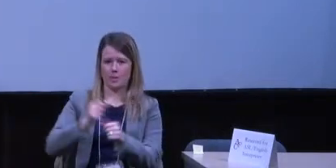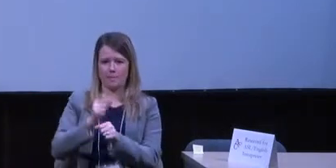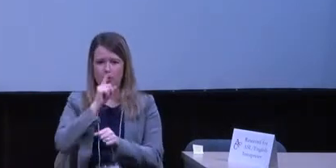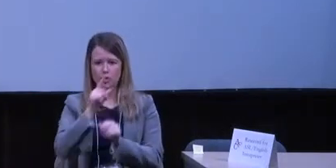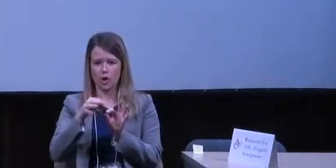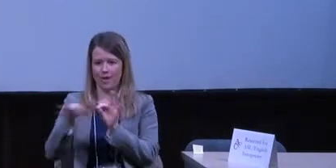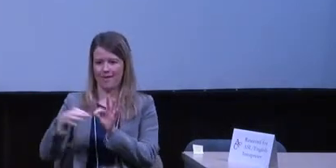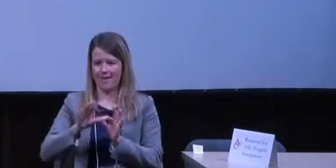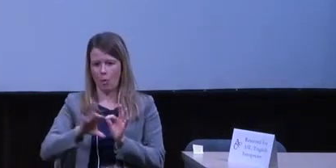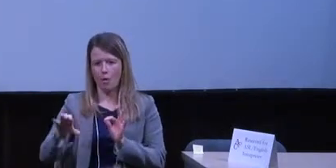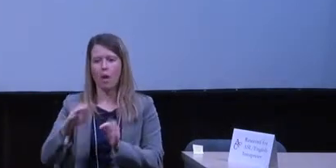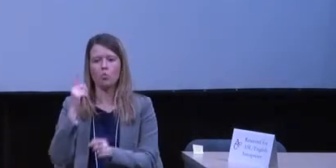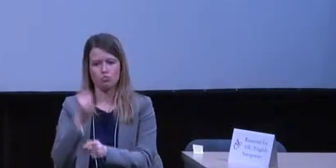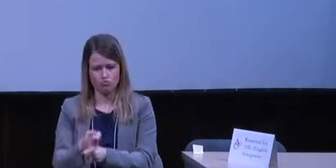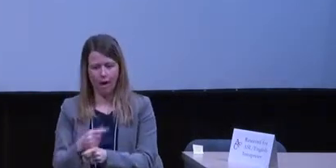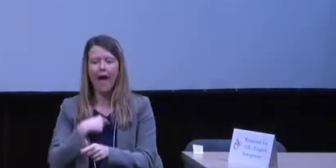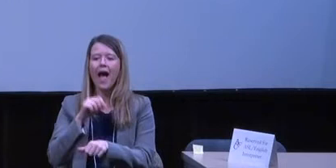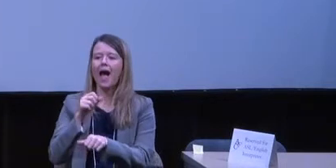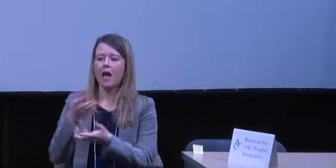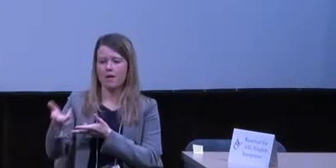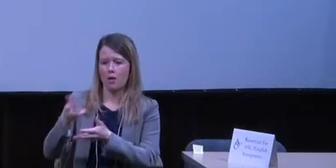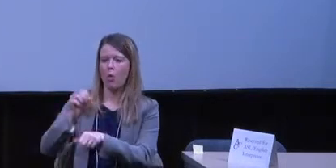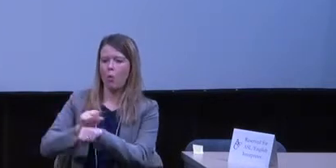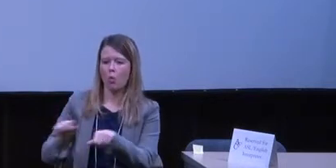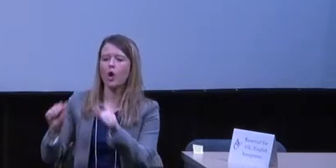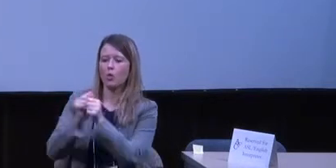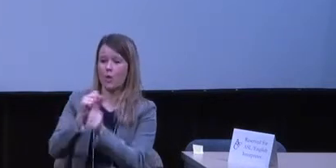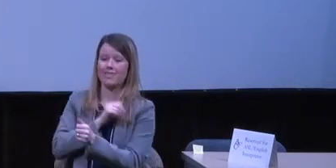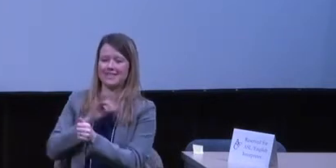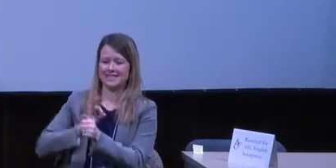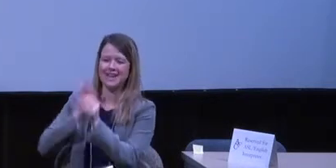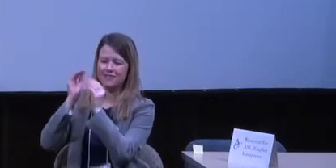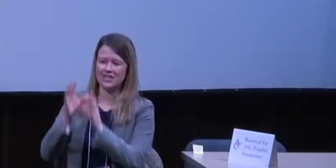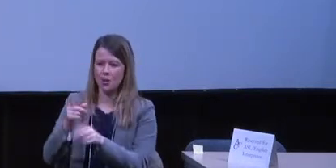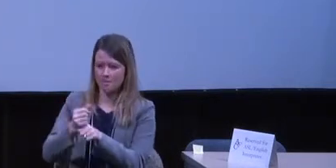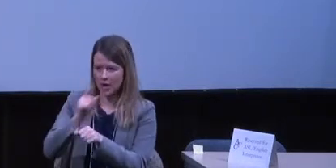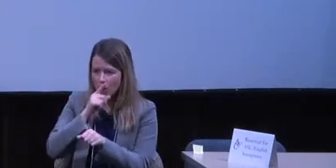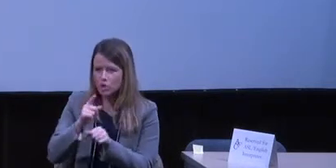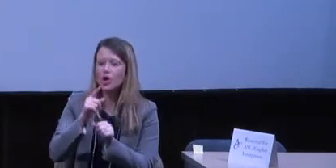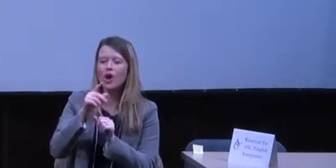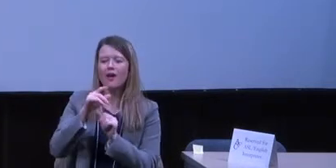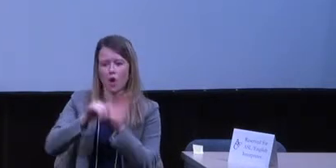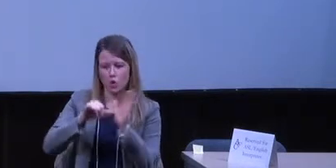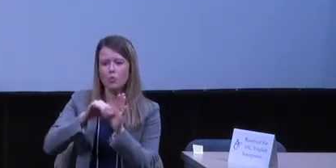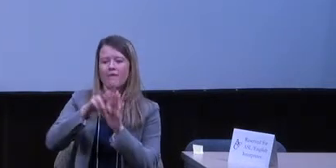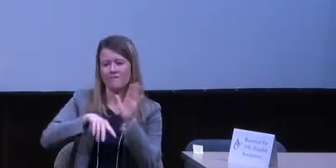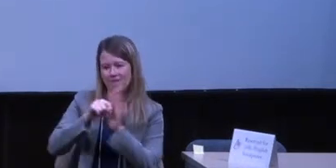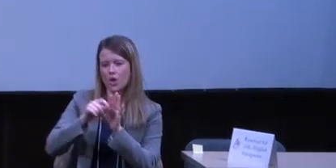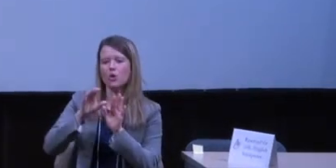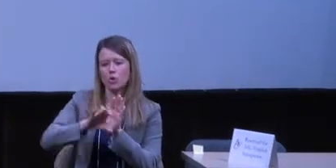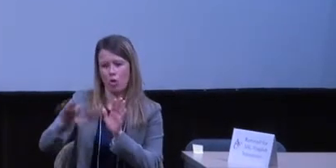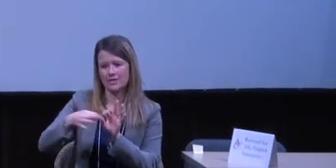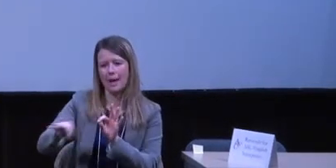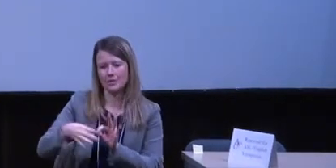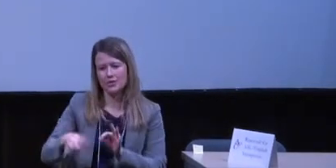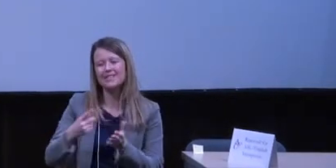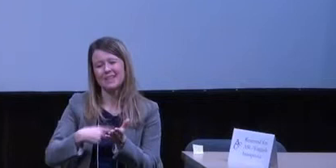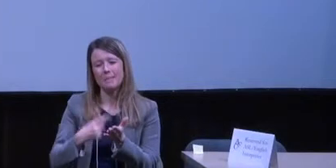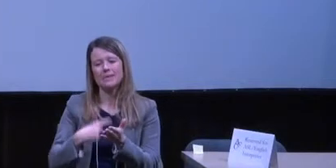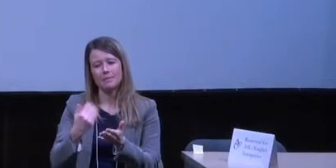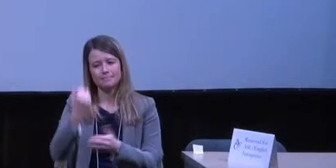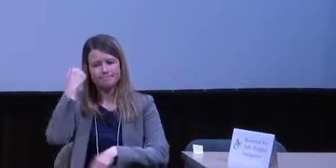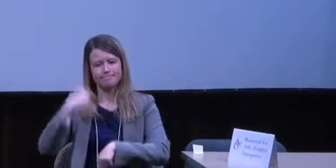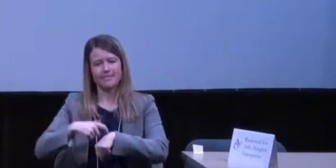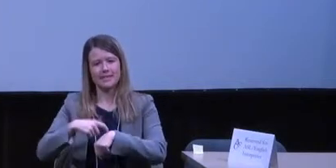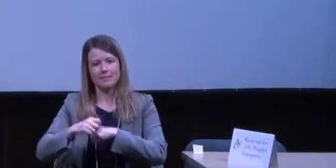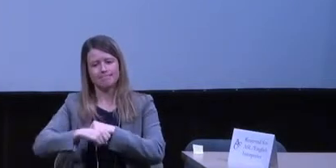will actually work with staff to help create transcripts and closed caption videos. It does take some time. We do need some leeway on